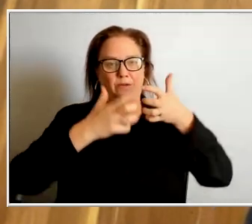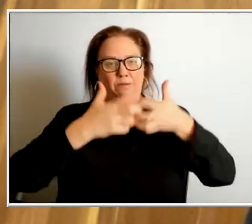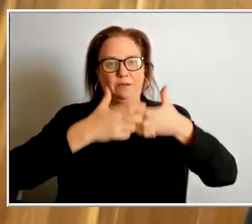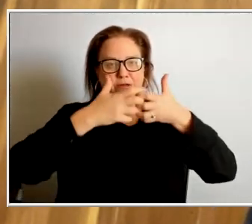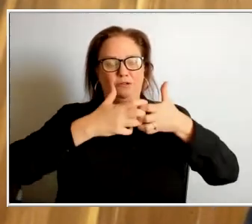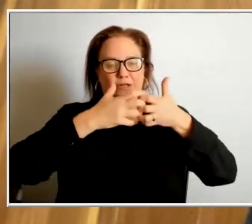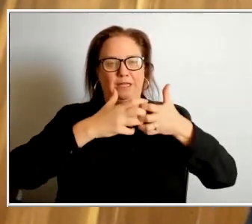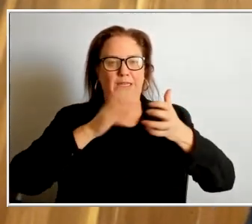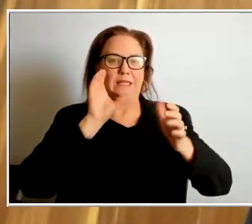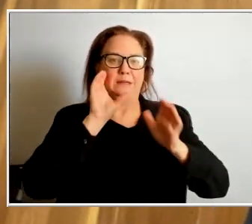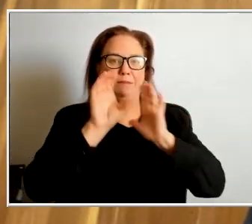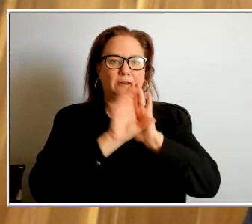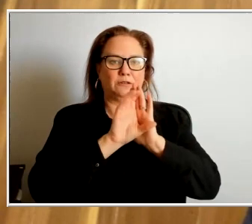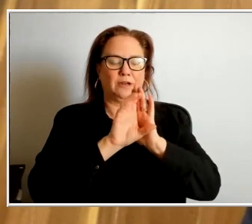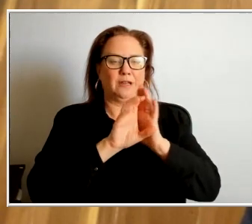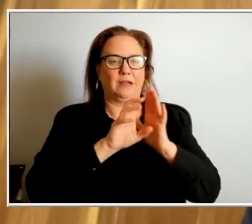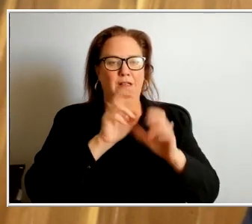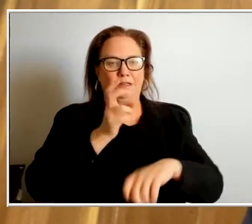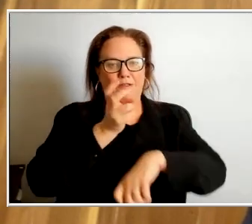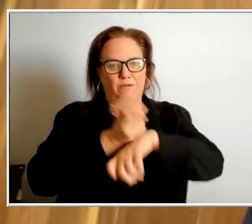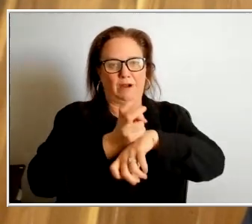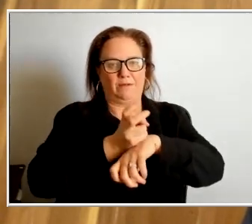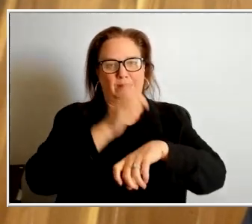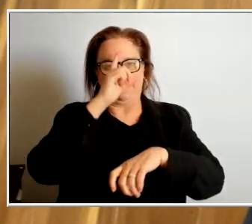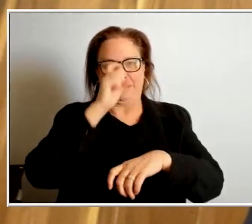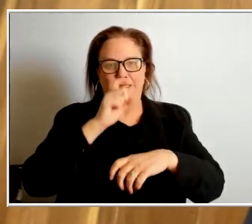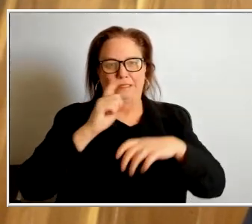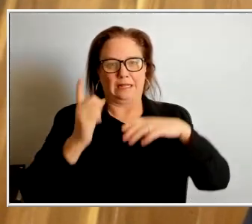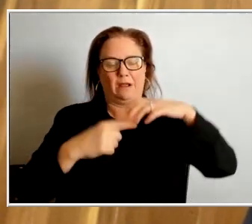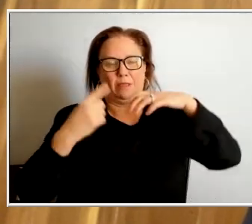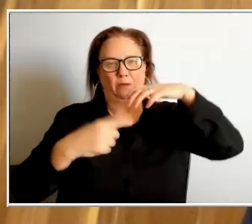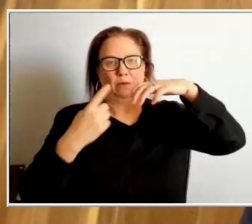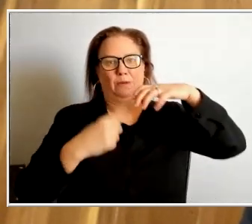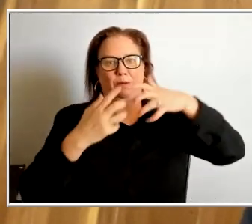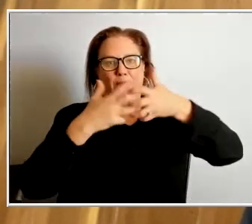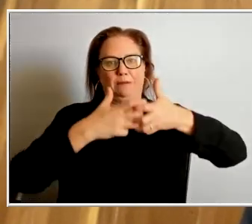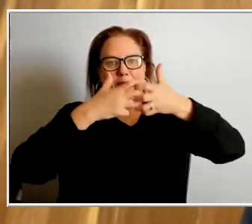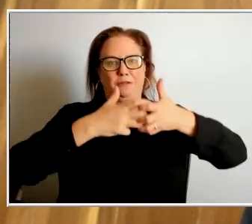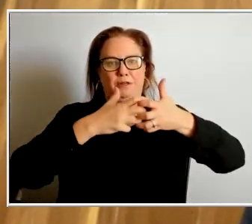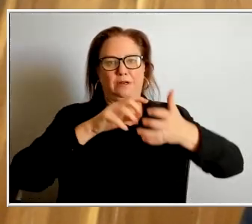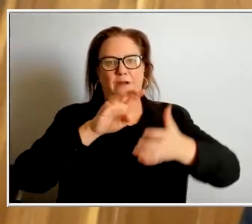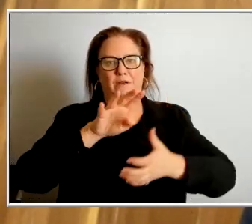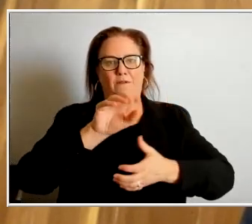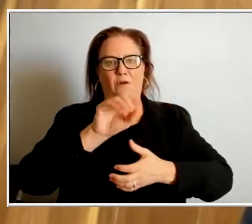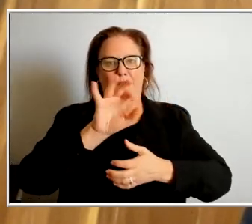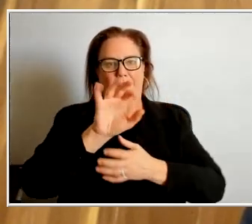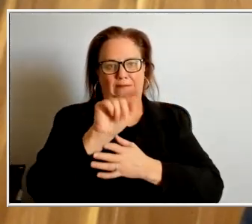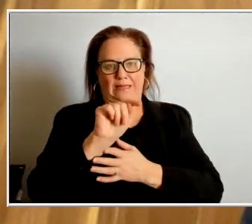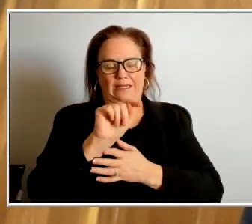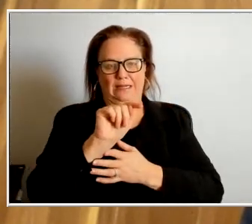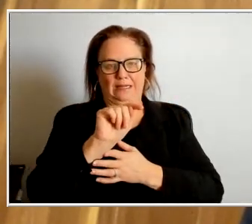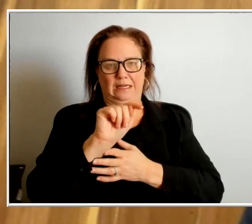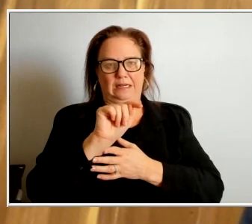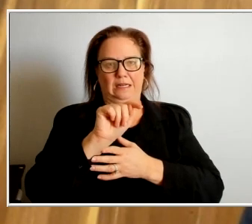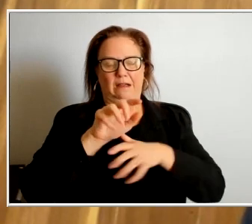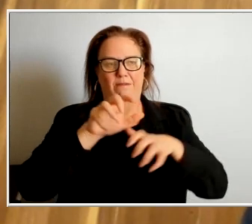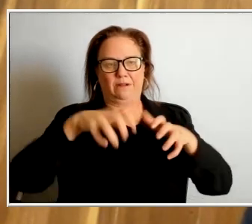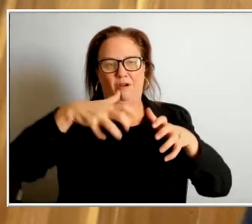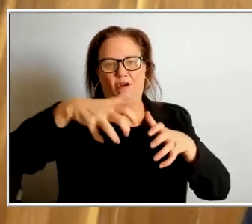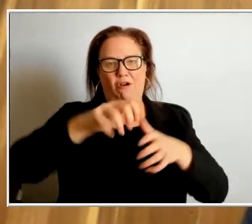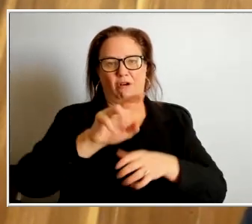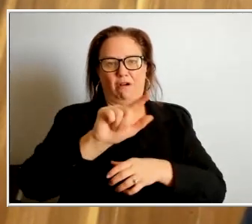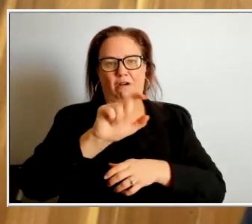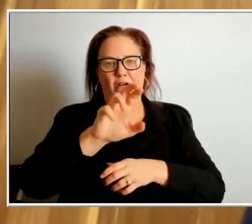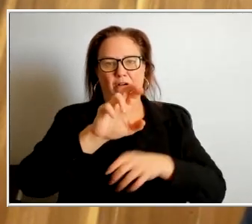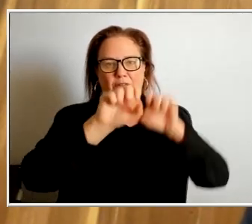in the picture it looks a little rough, because it had ran through almost 40 feet at least of an auger system, which most